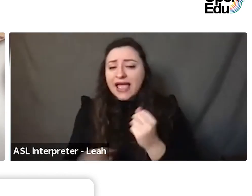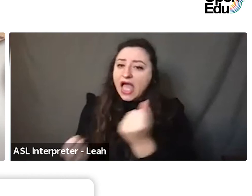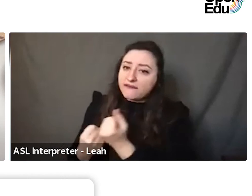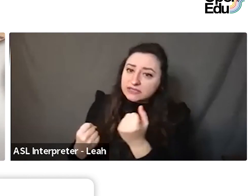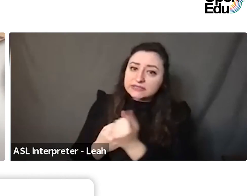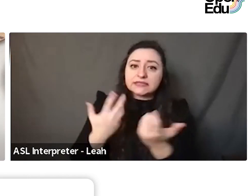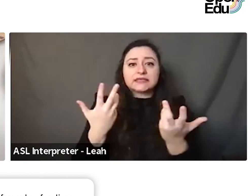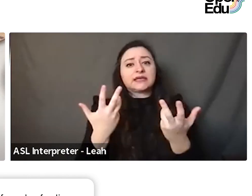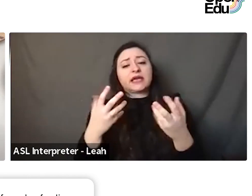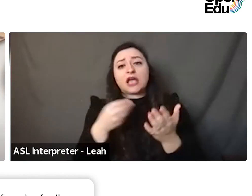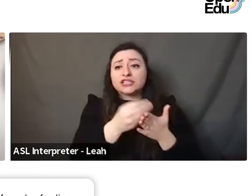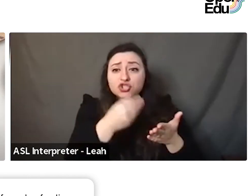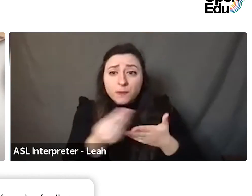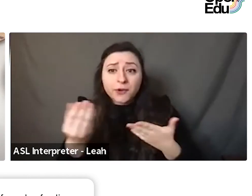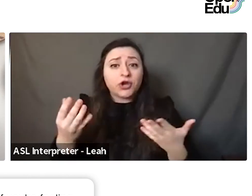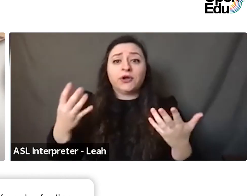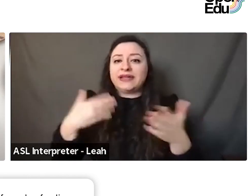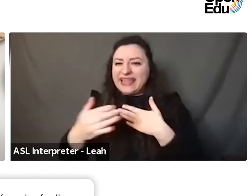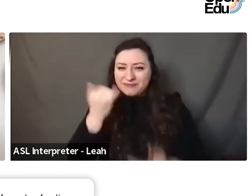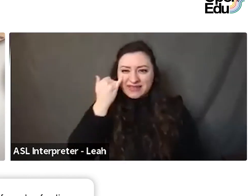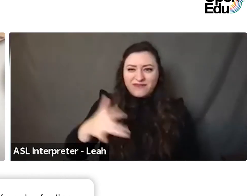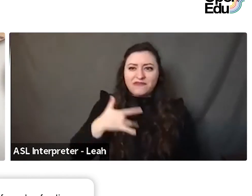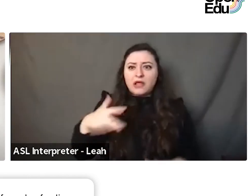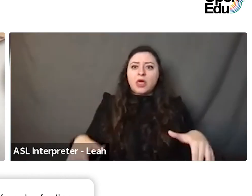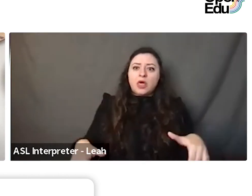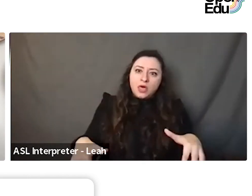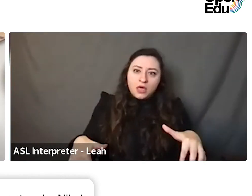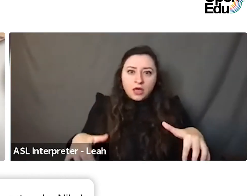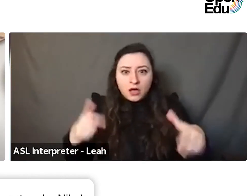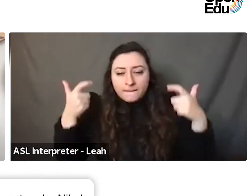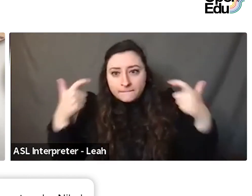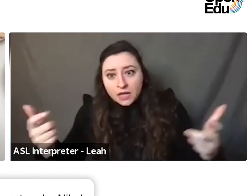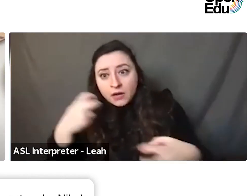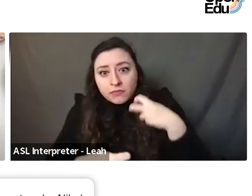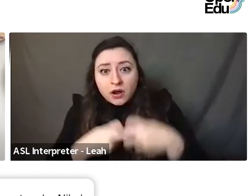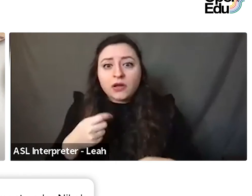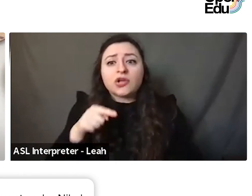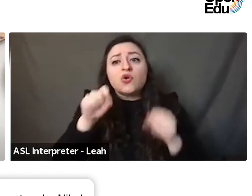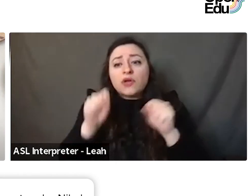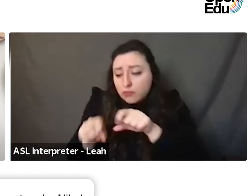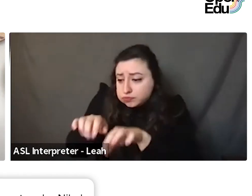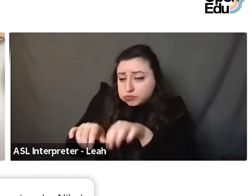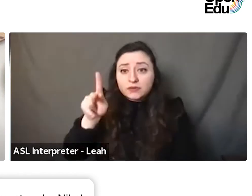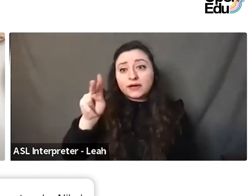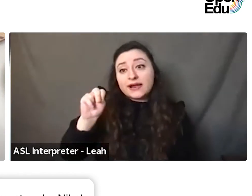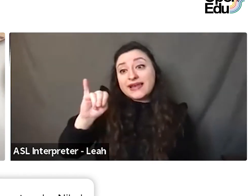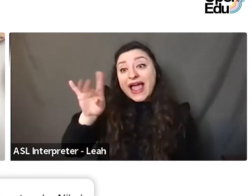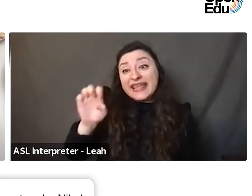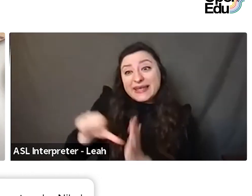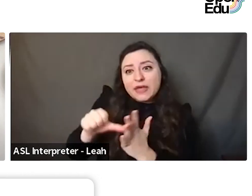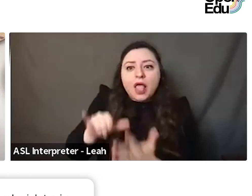advocacy, consumer levels. Like, even if you're feeling daunted by how big this is, writing a comment under Nike's page is